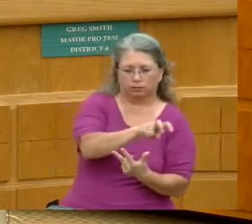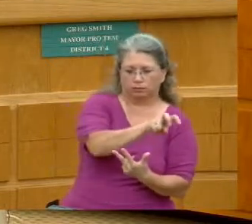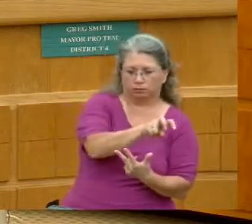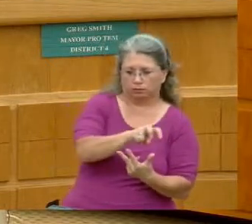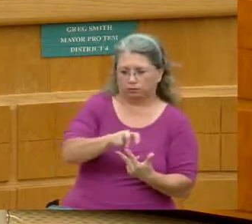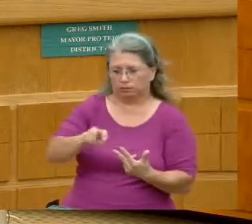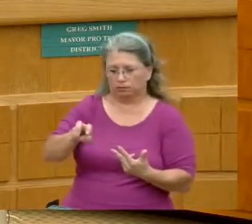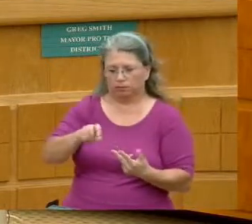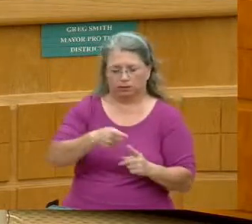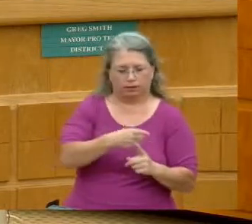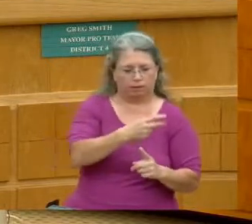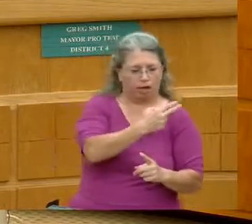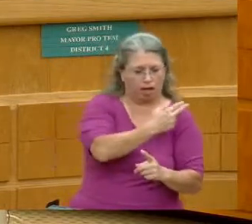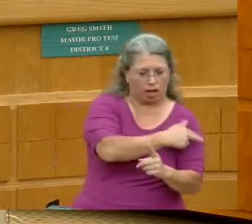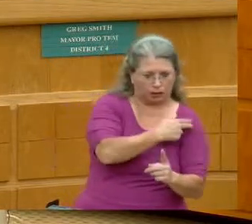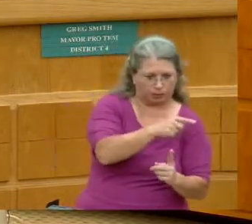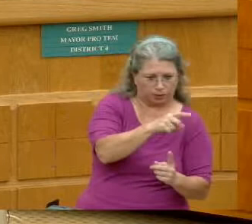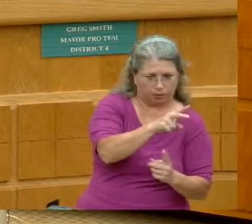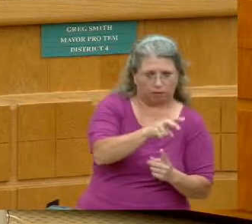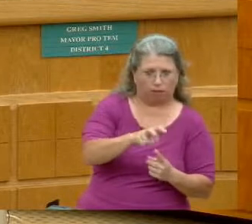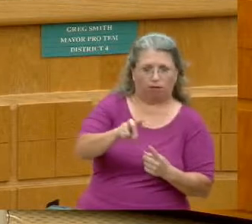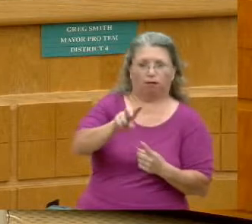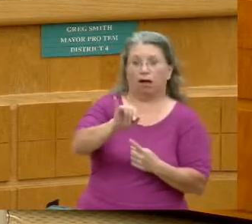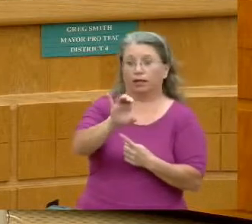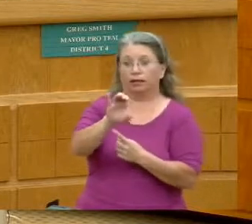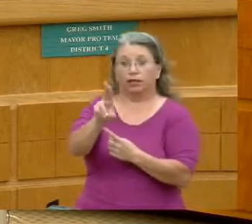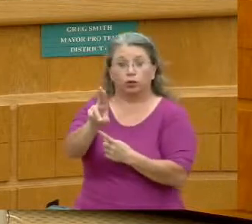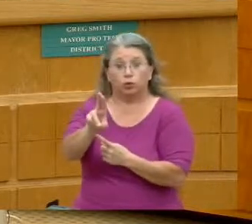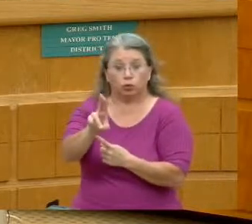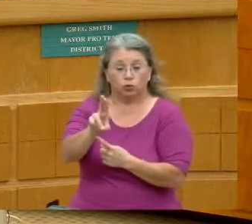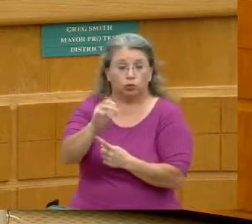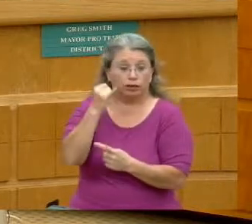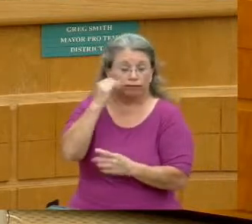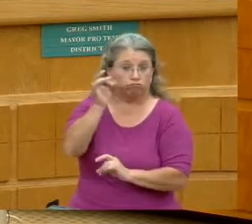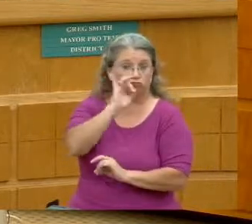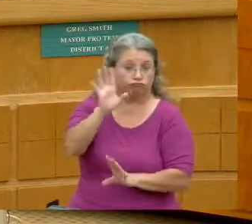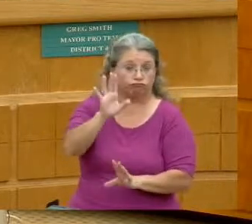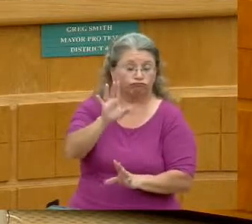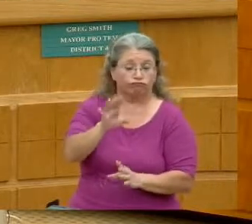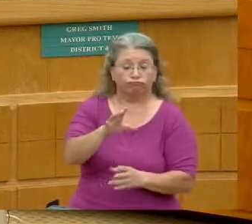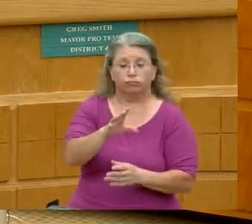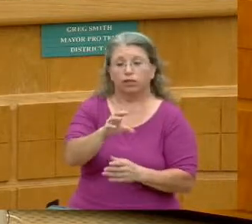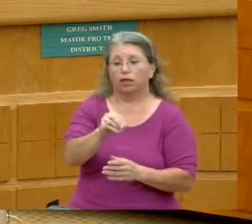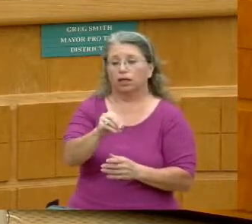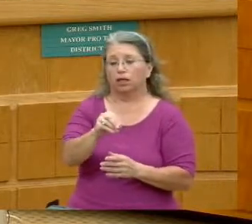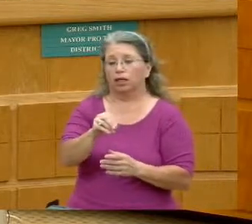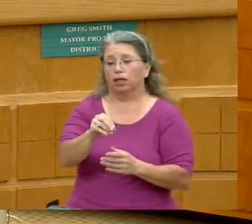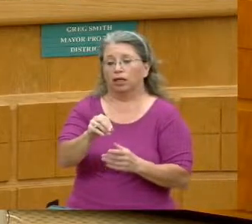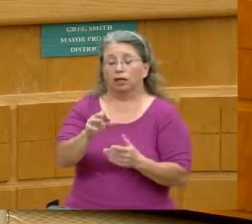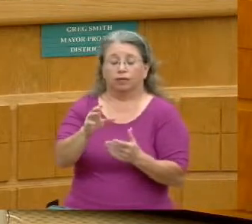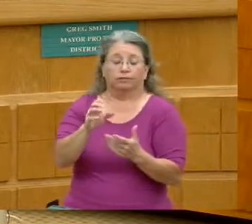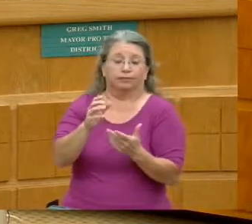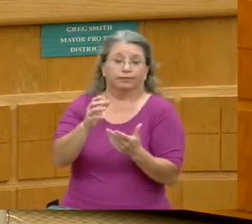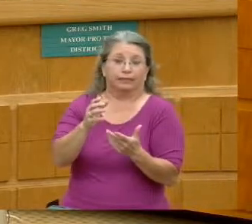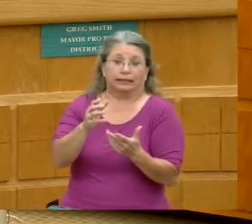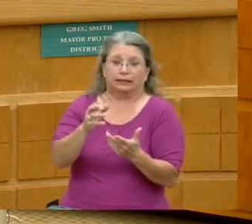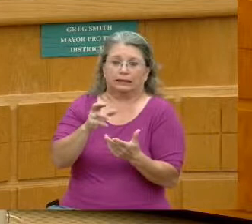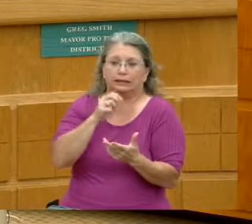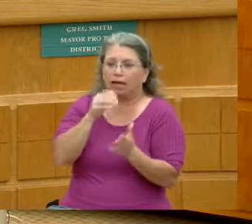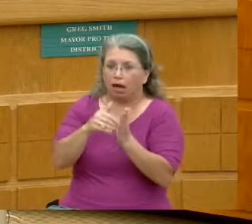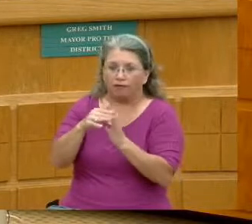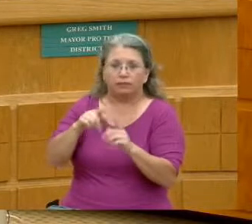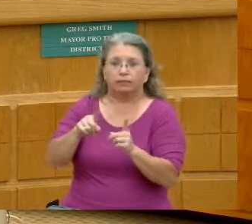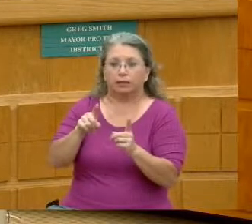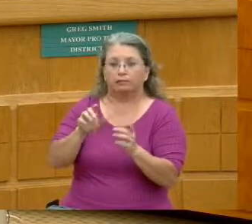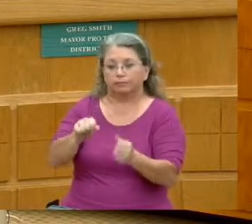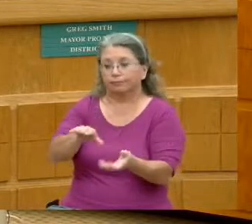You can go from the hospital to the ICU if you have extremely severe symptoms. In very rare cases, mortality occurs, but in most